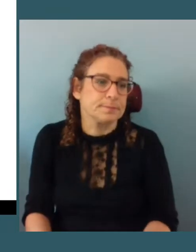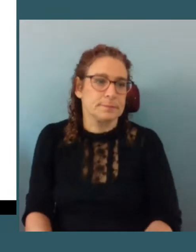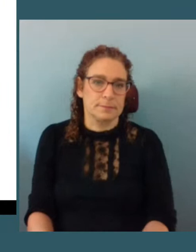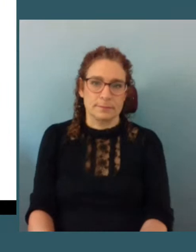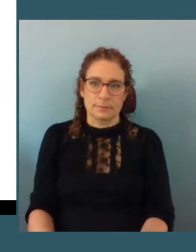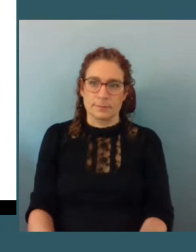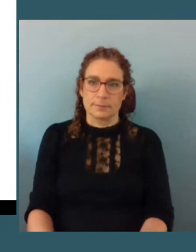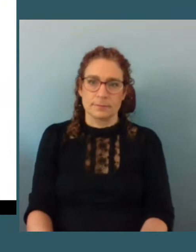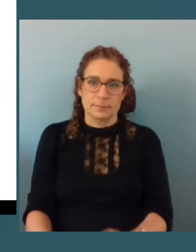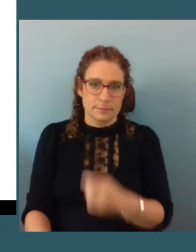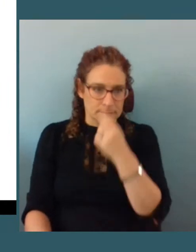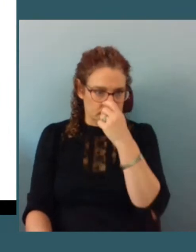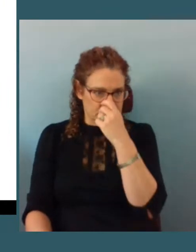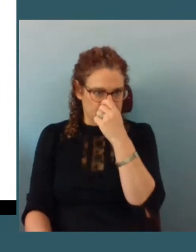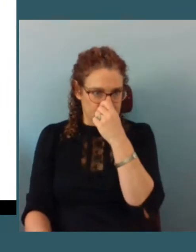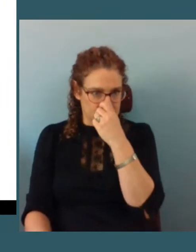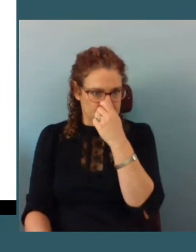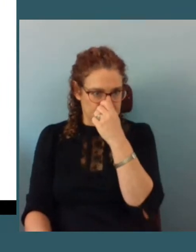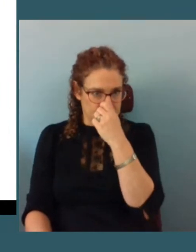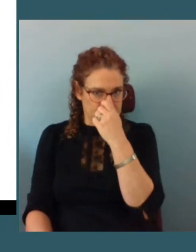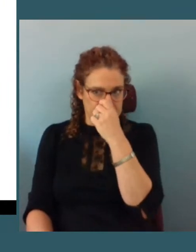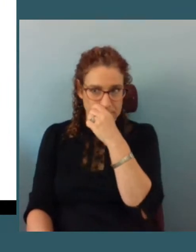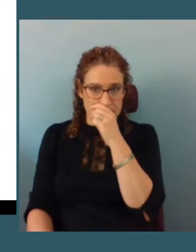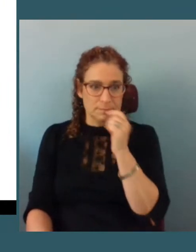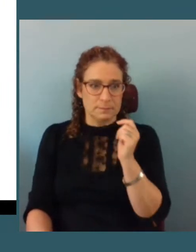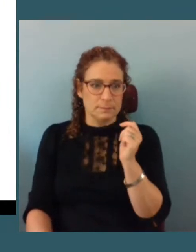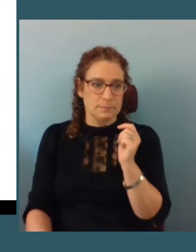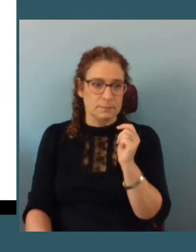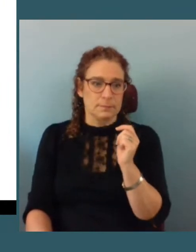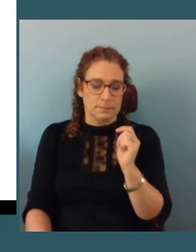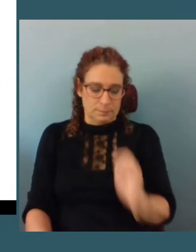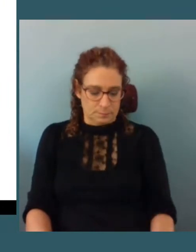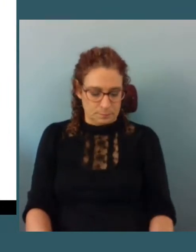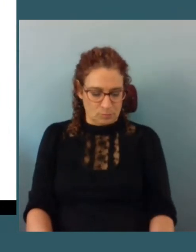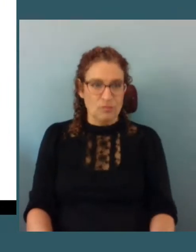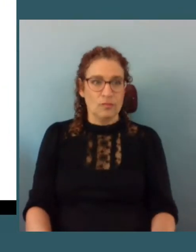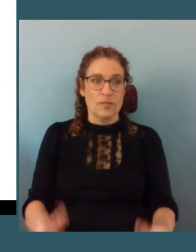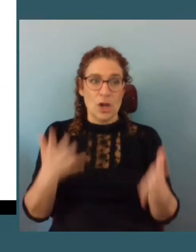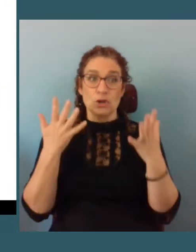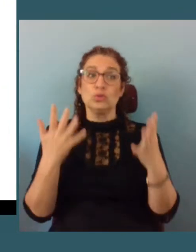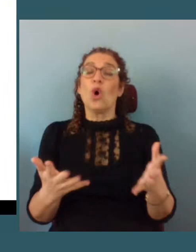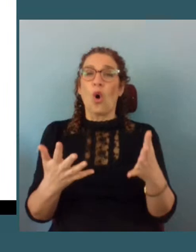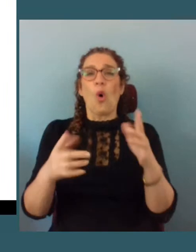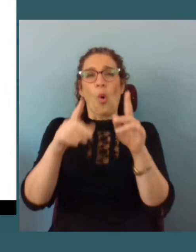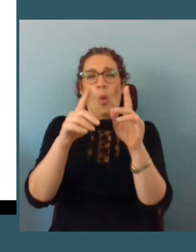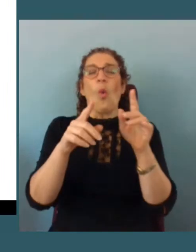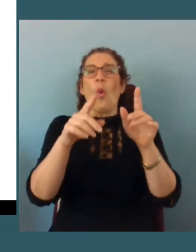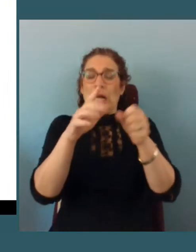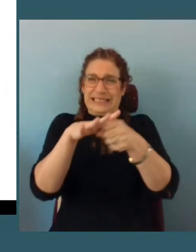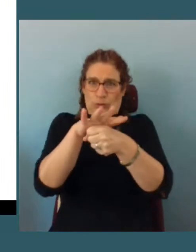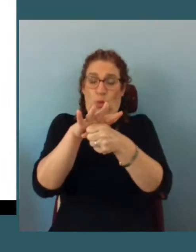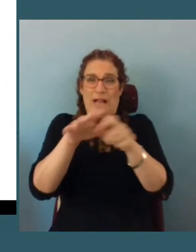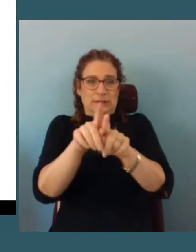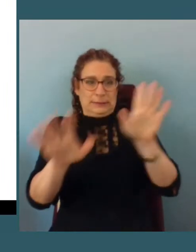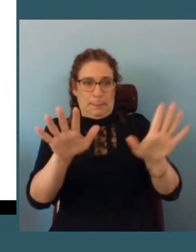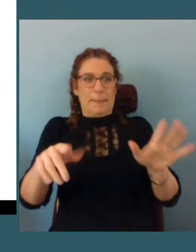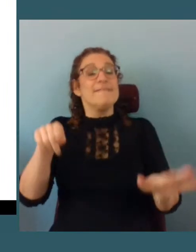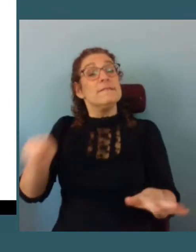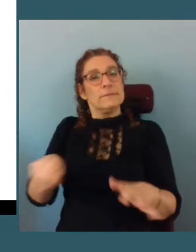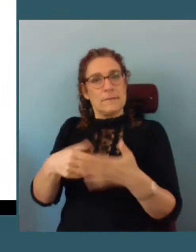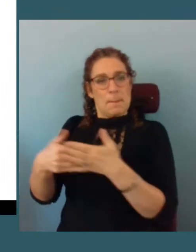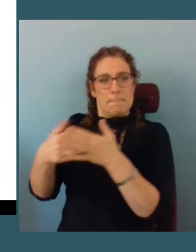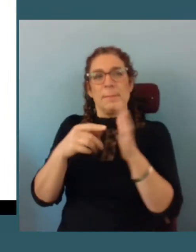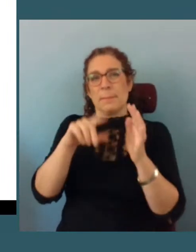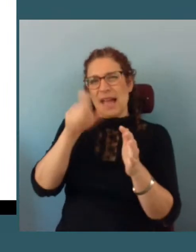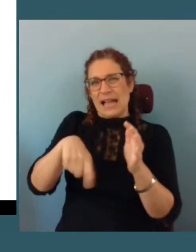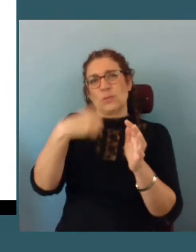So I've just changed the case a little bit to make it case 1B. So take a baby who's exclusively breastfed, has mild eczema from 4 months of age, so the